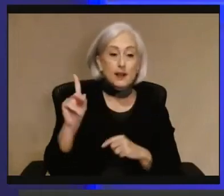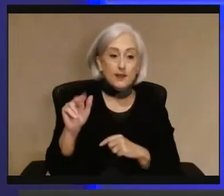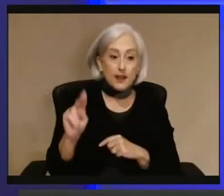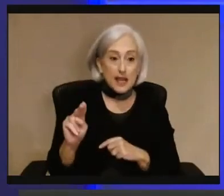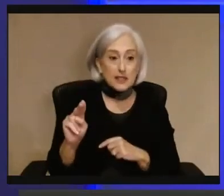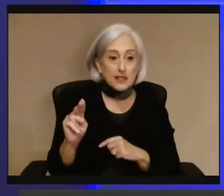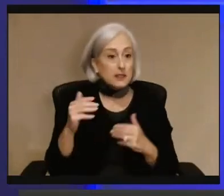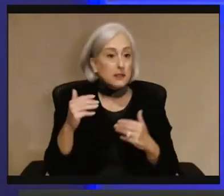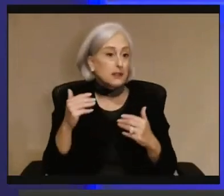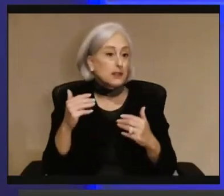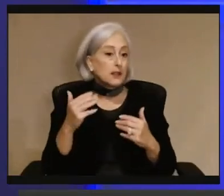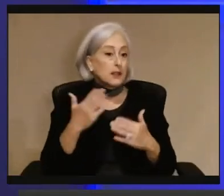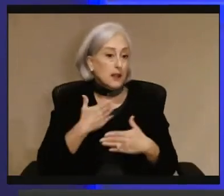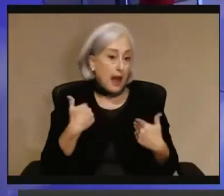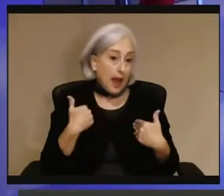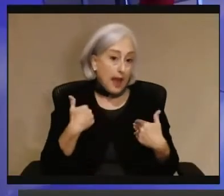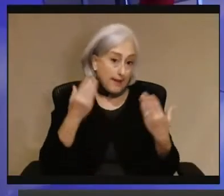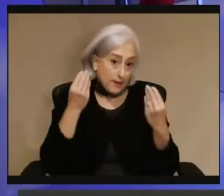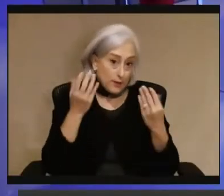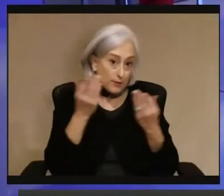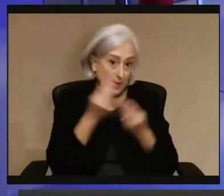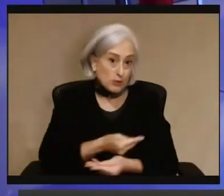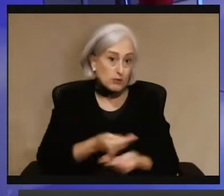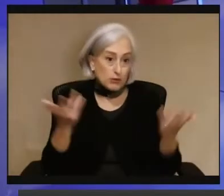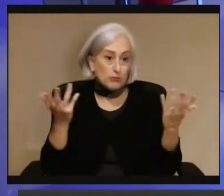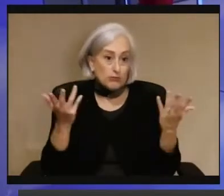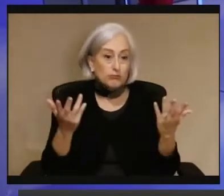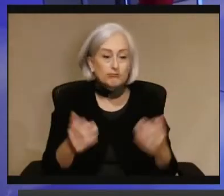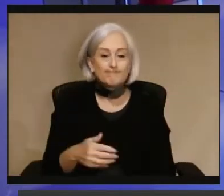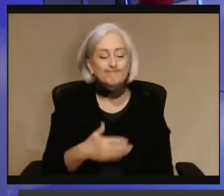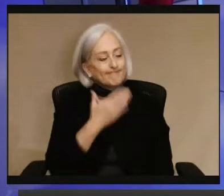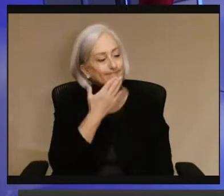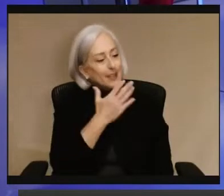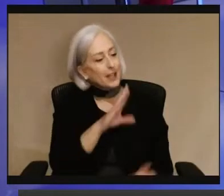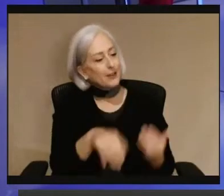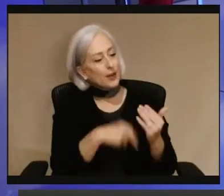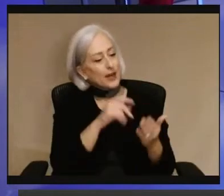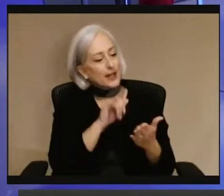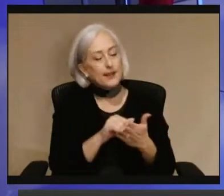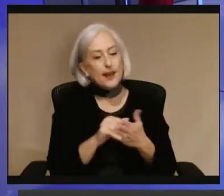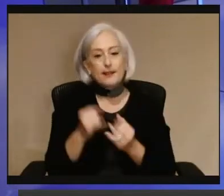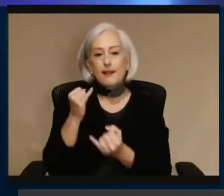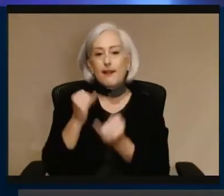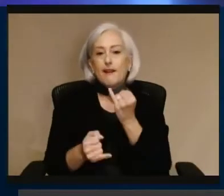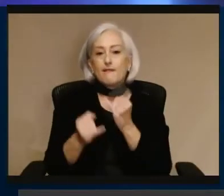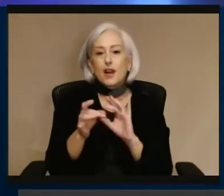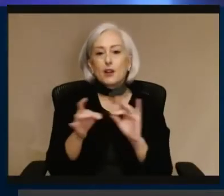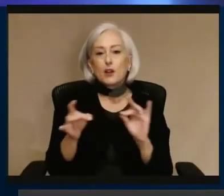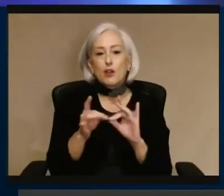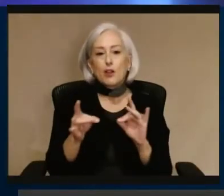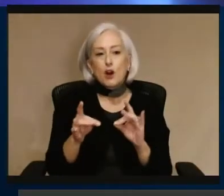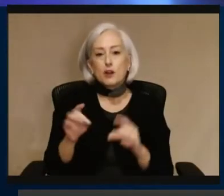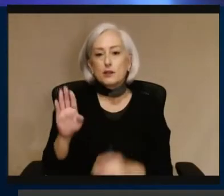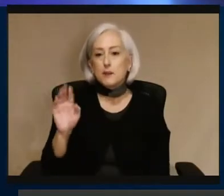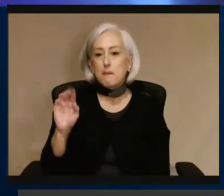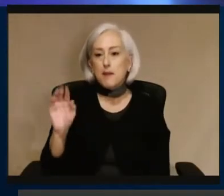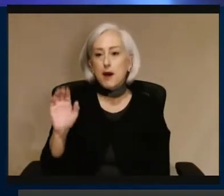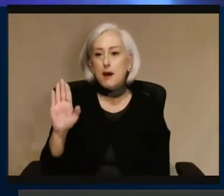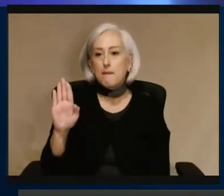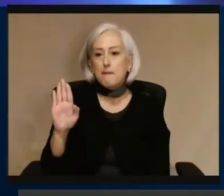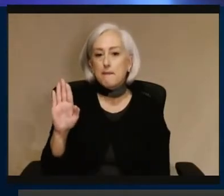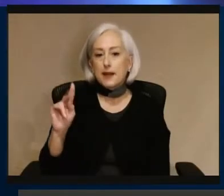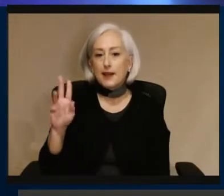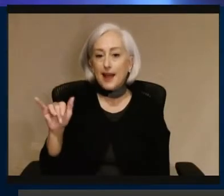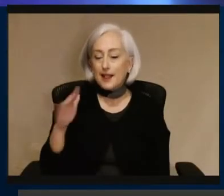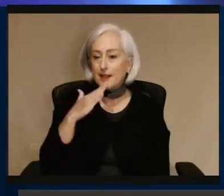We can get out to people. Thank you for adding that. I want to get to some final thoughts, and I want to start with Bob and Kelly, and again, just thanking them for being with